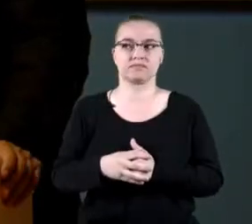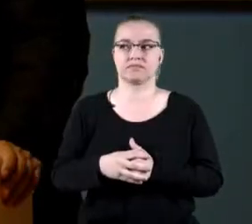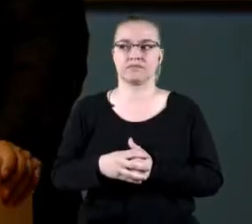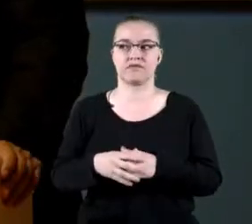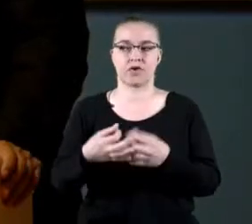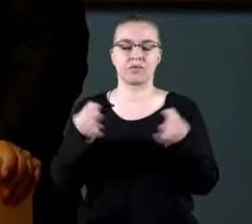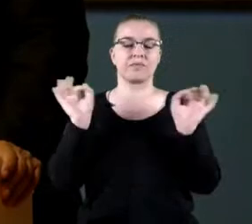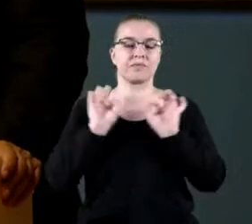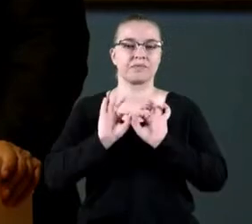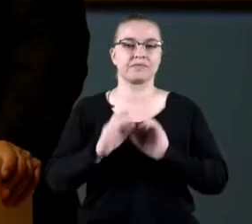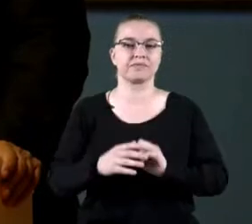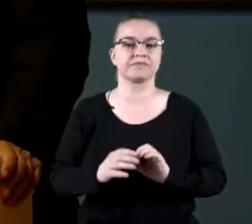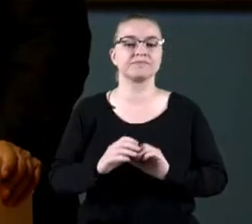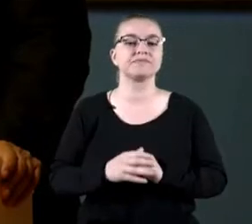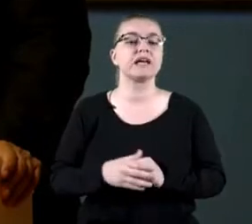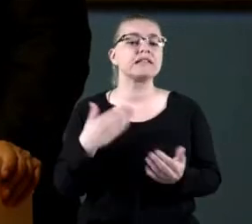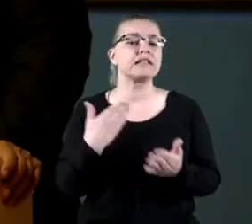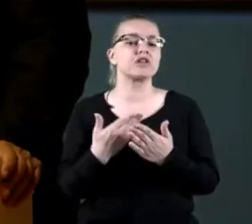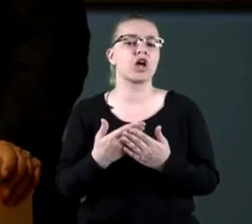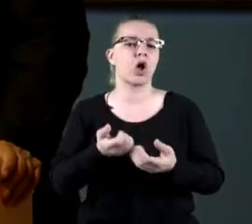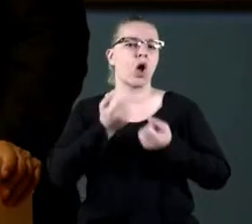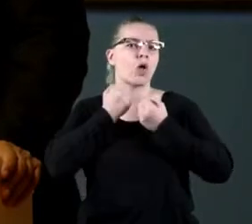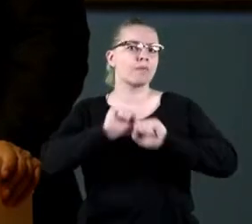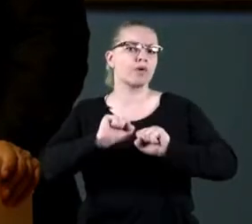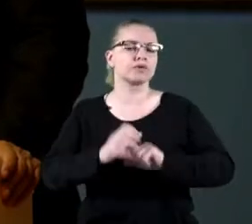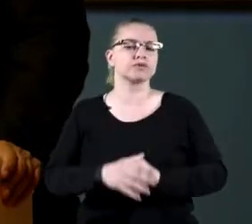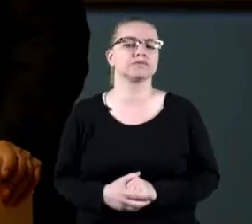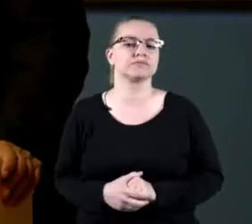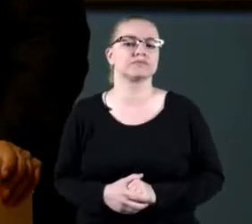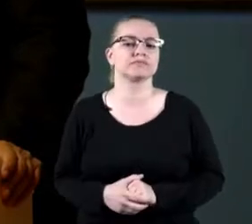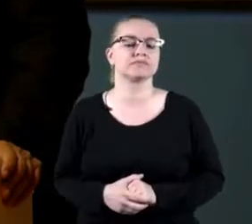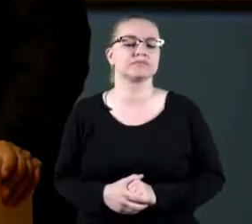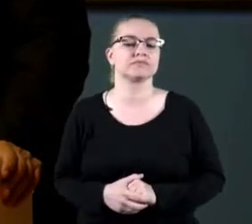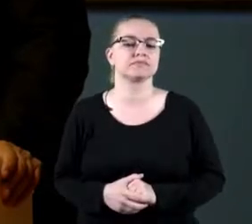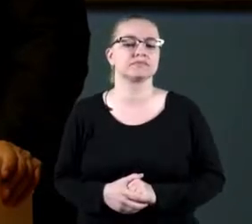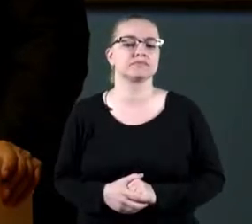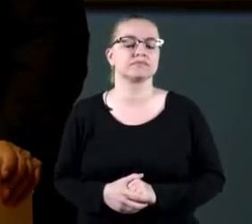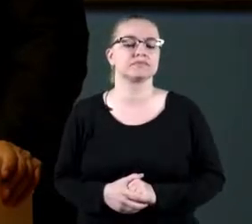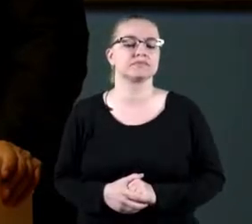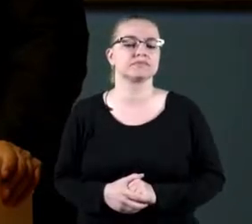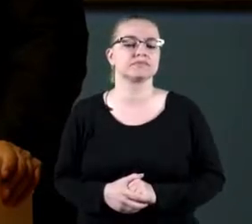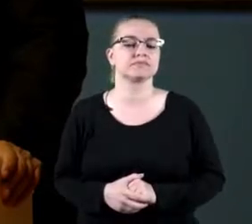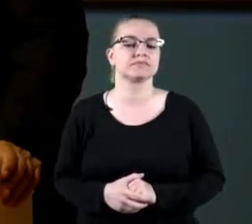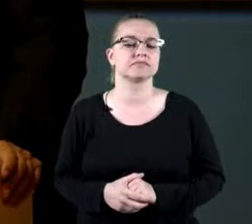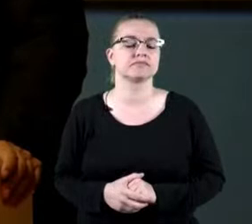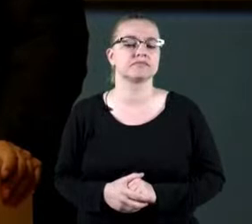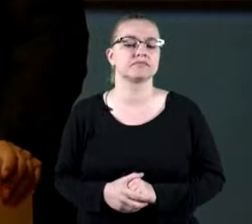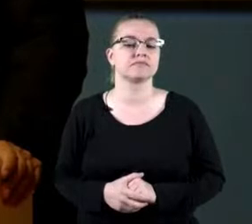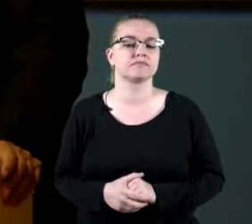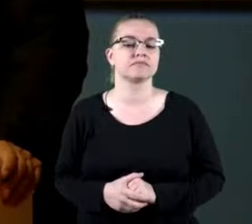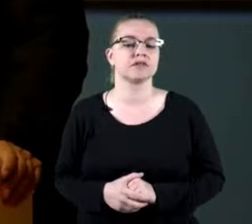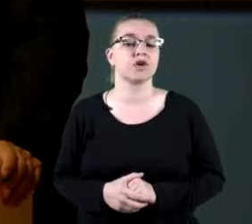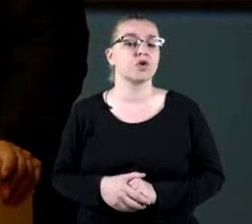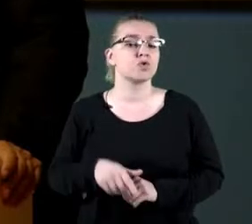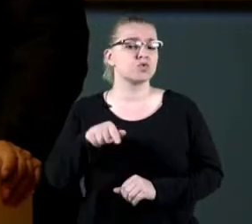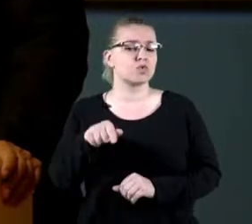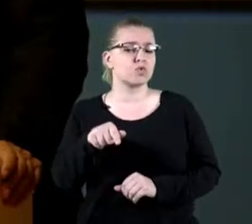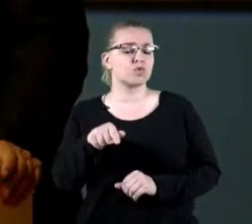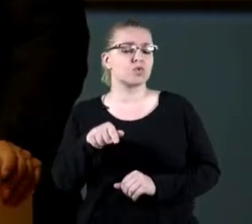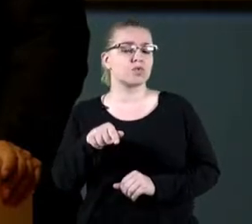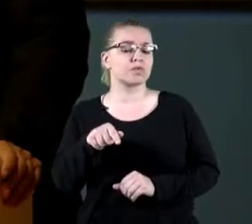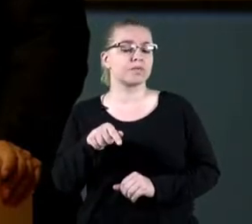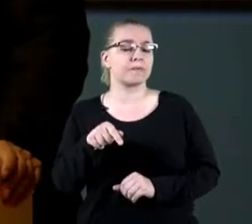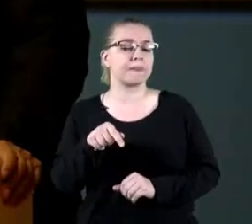Why urban resilience? The important part to recognize is that, yes, the world is